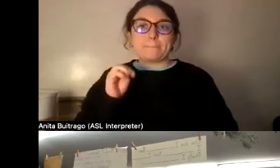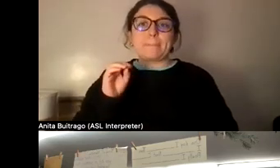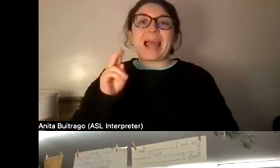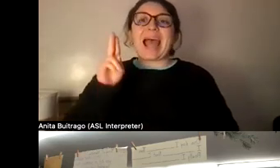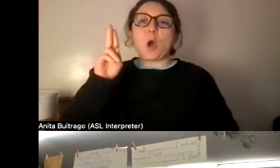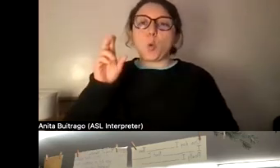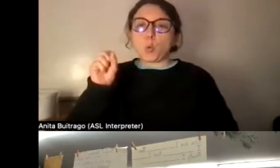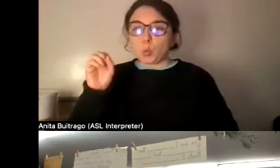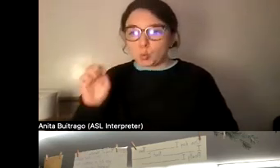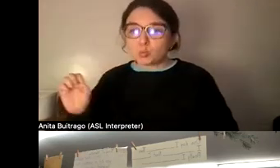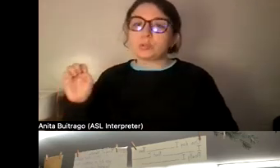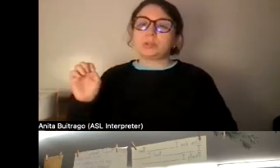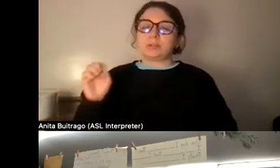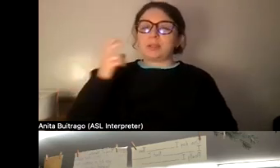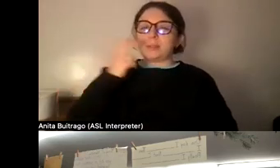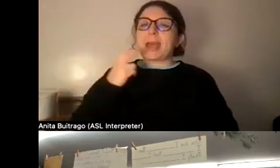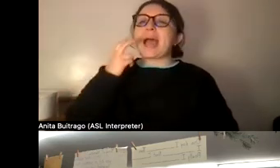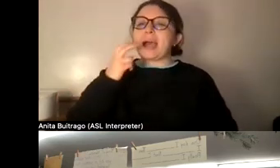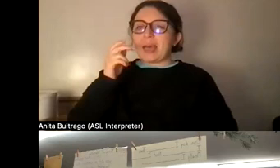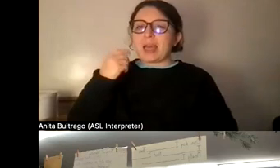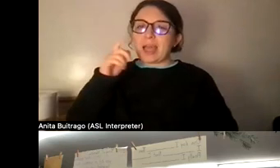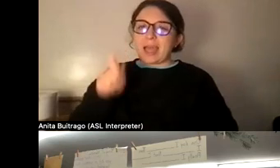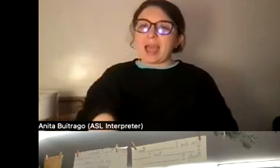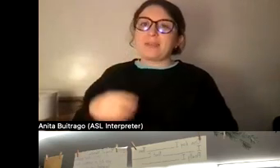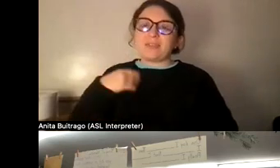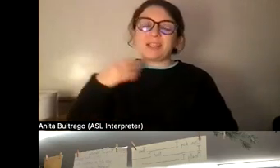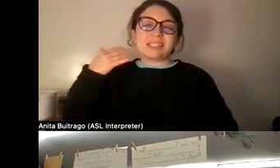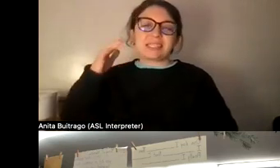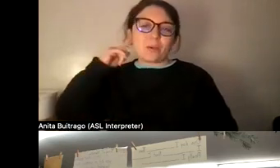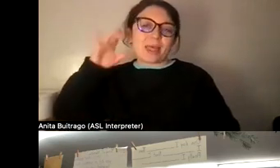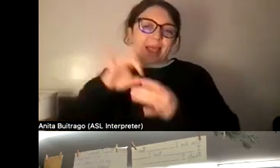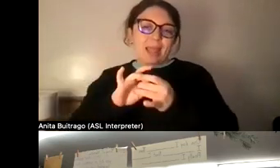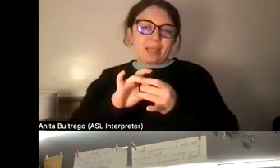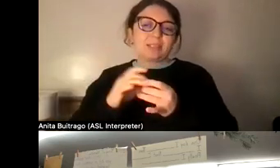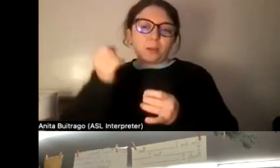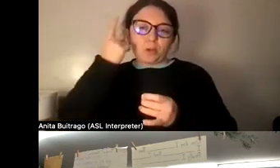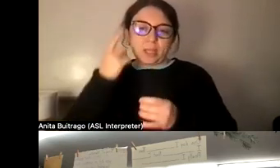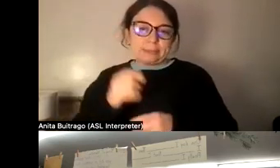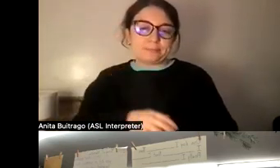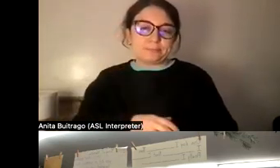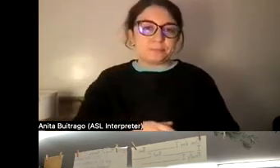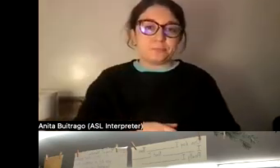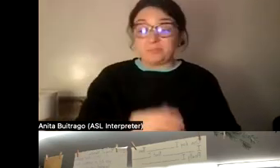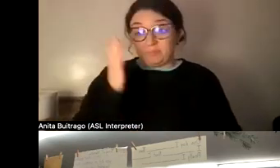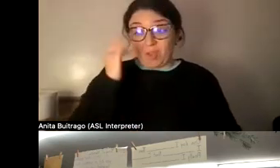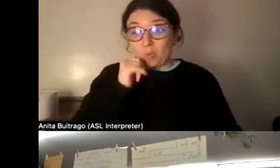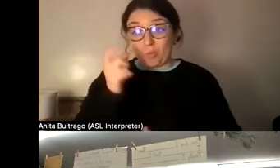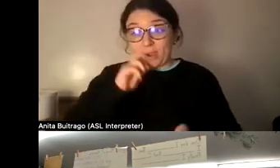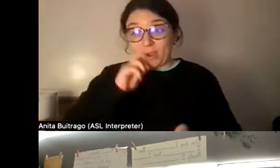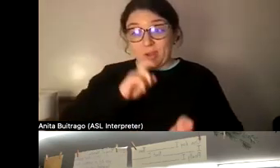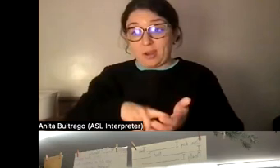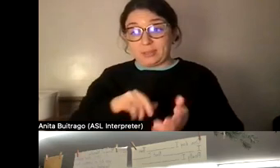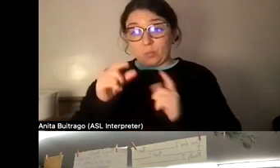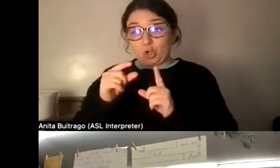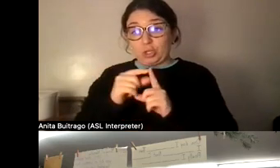mouse. So they have to have that sound in order to have that comprehension. They will not recognize the words that they